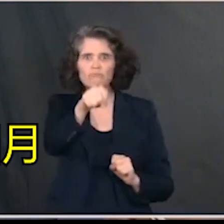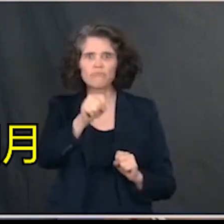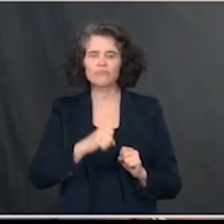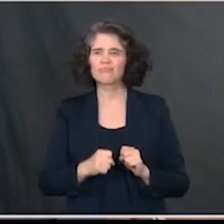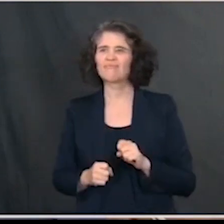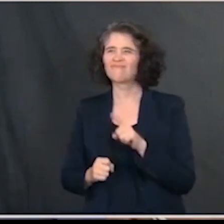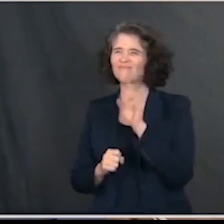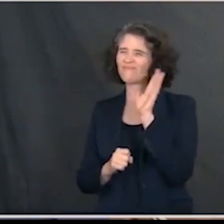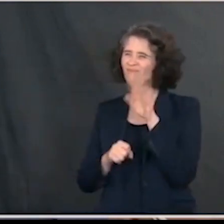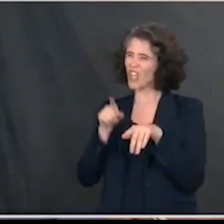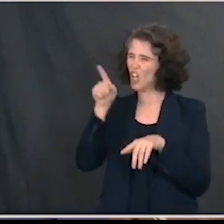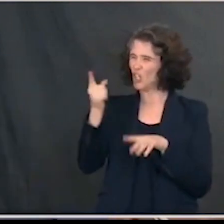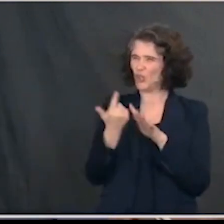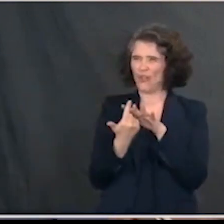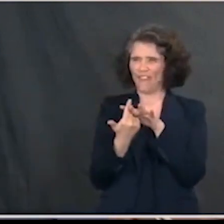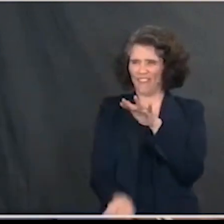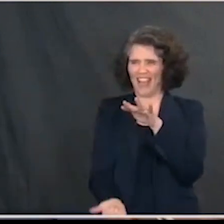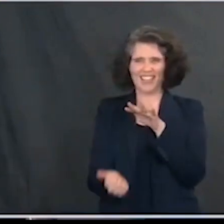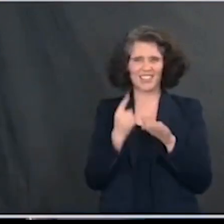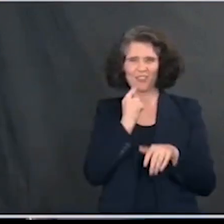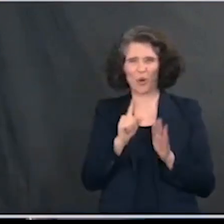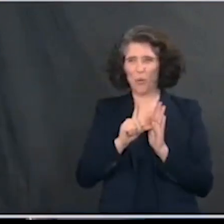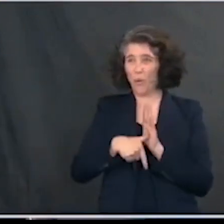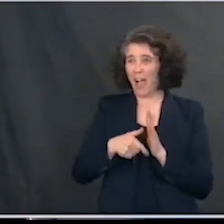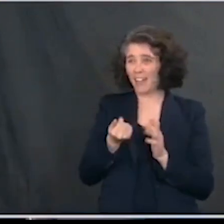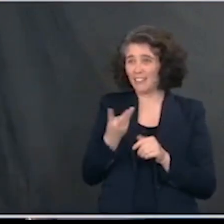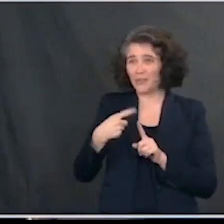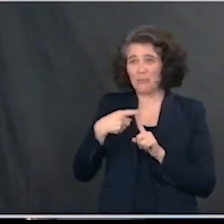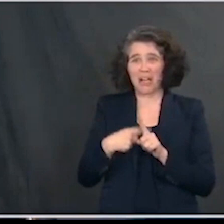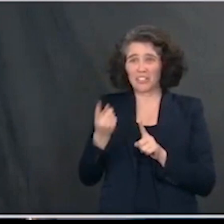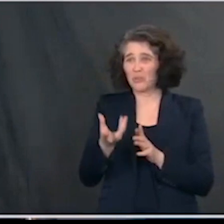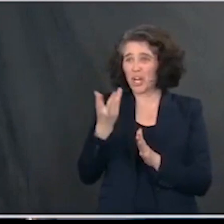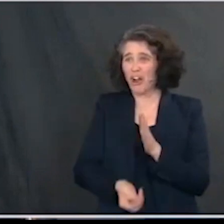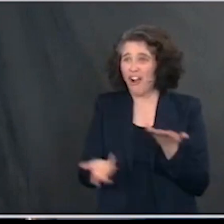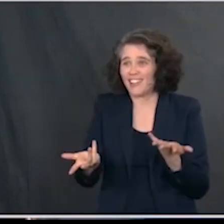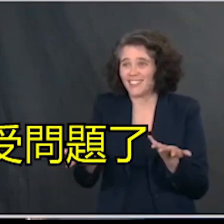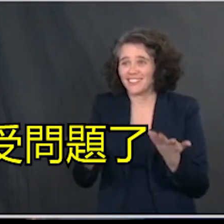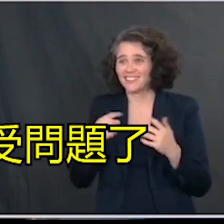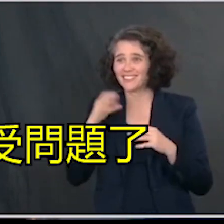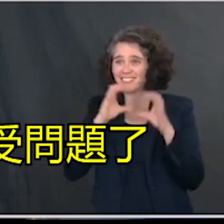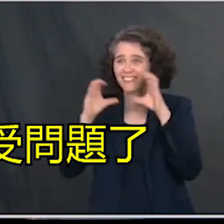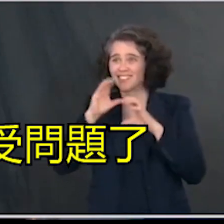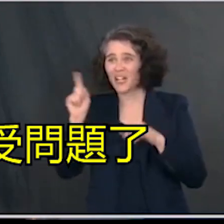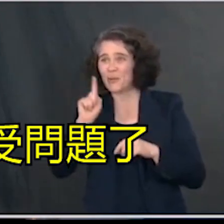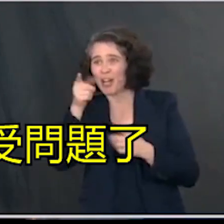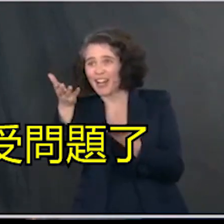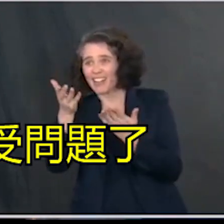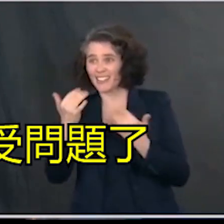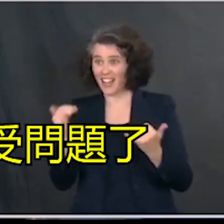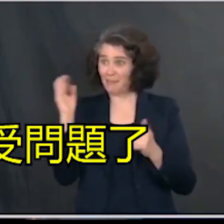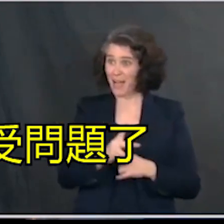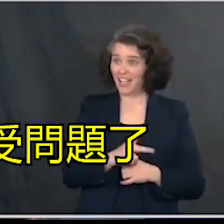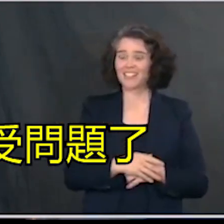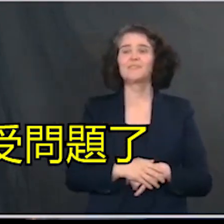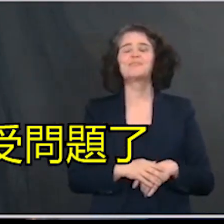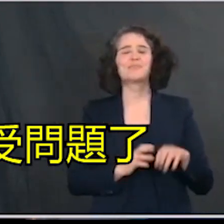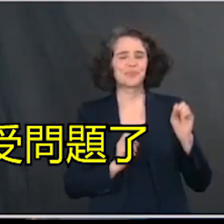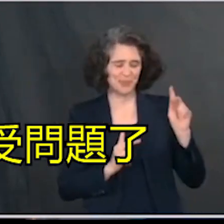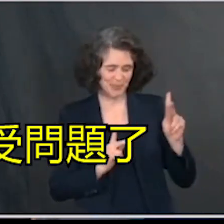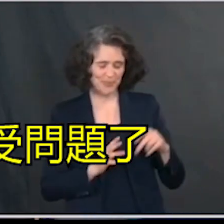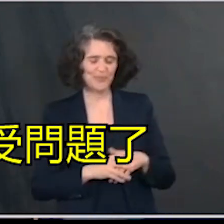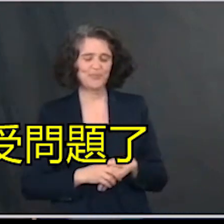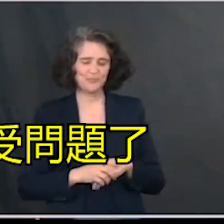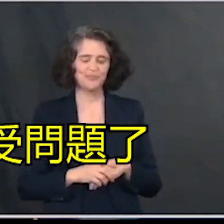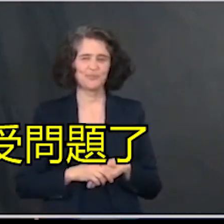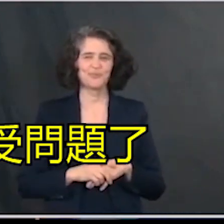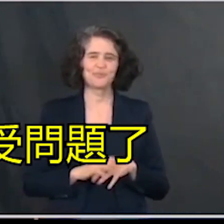while. You feel like you're back now? I think so. Okay. That's Mike Shear. If you don't want to take questions from